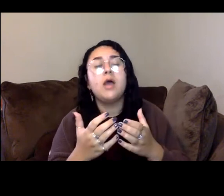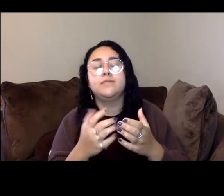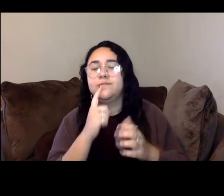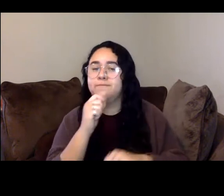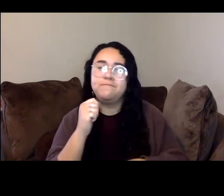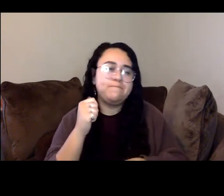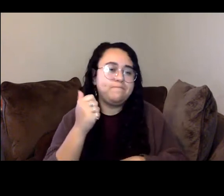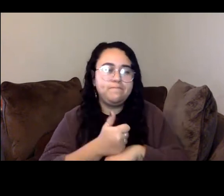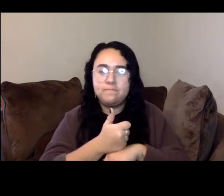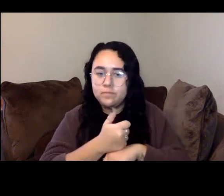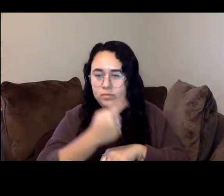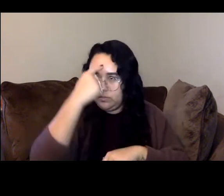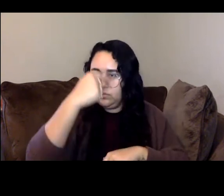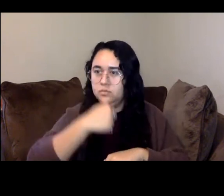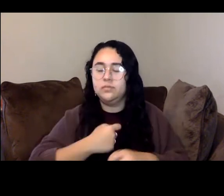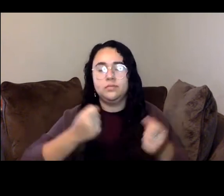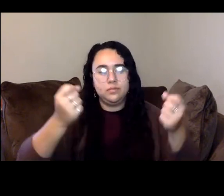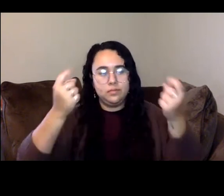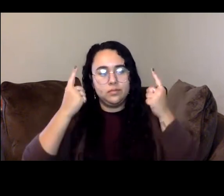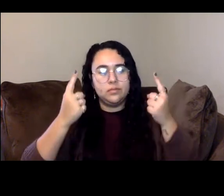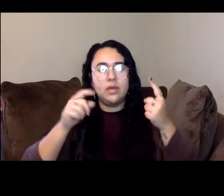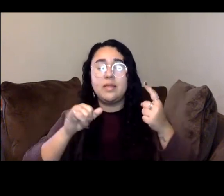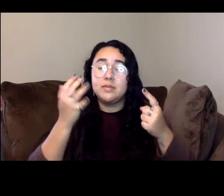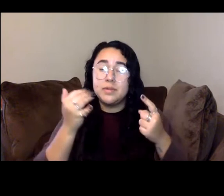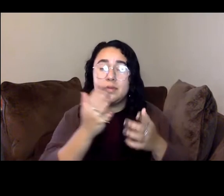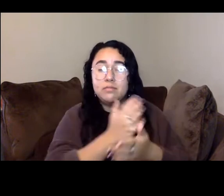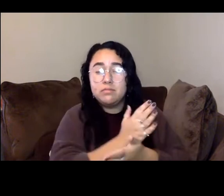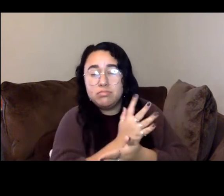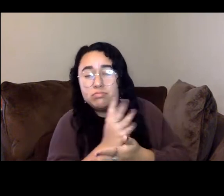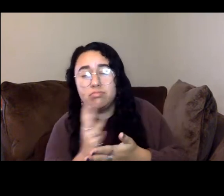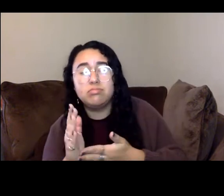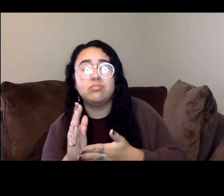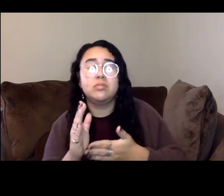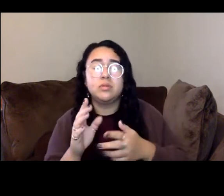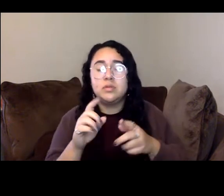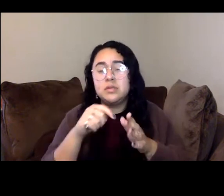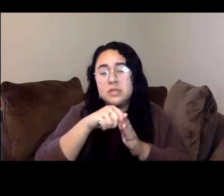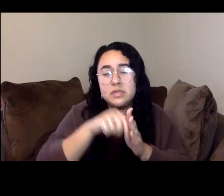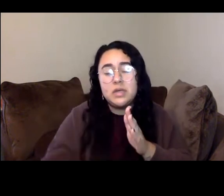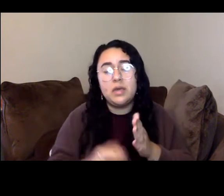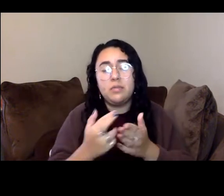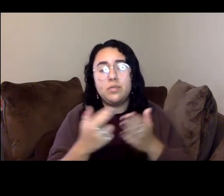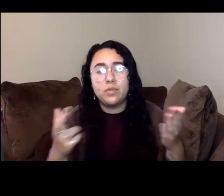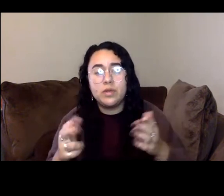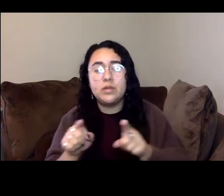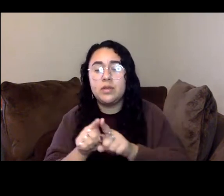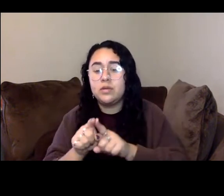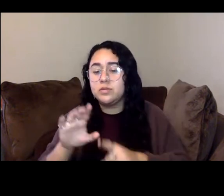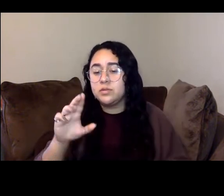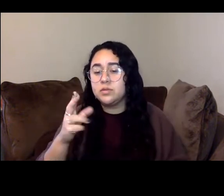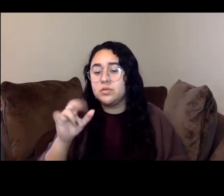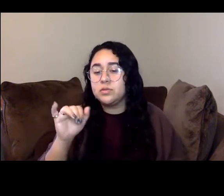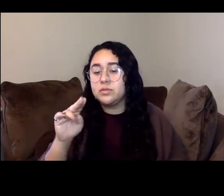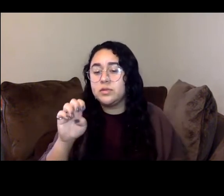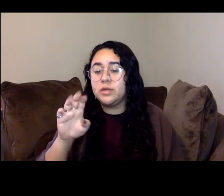ways. And part of that was the breadth and depth of resources. And equally strong was Christine's leadership and facilitation of the course,